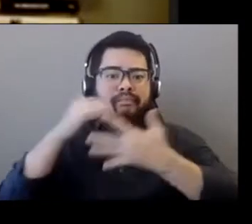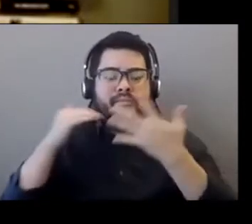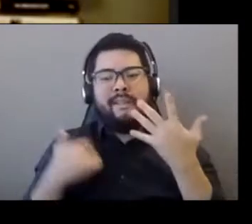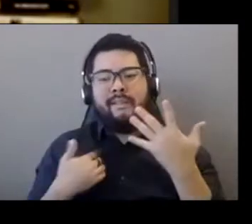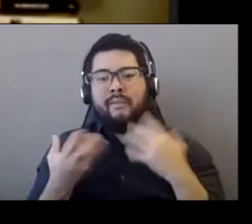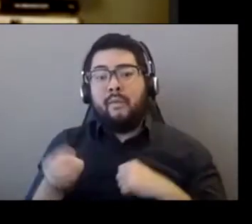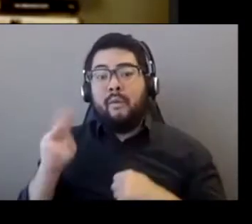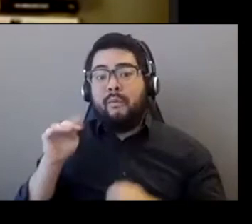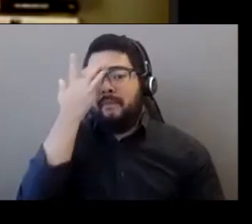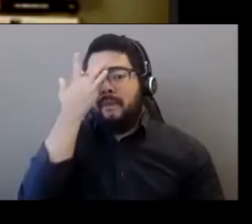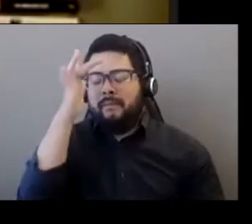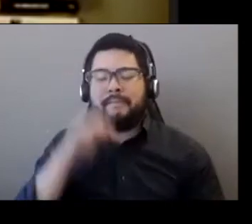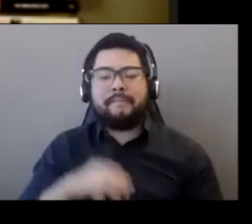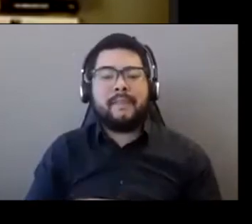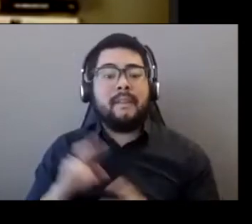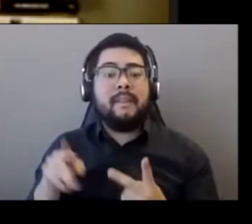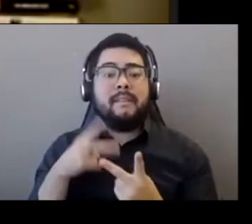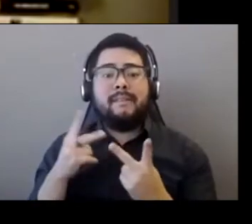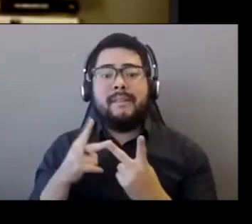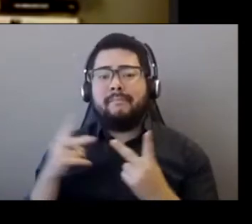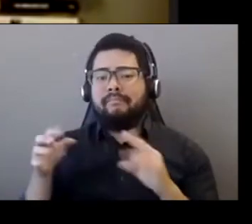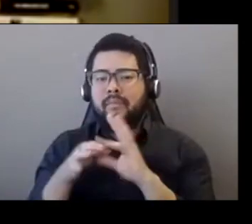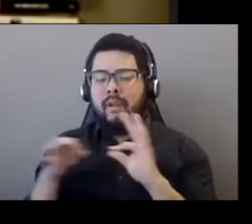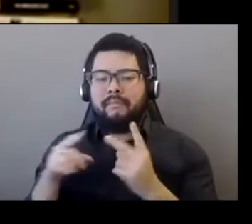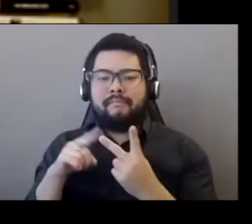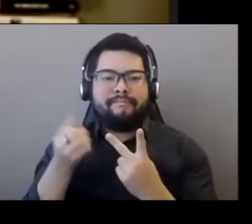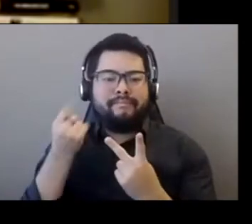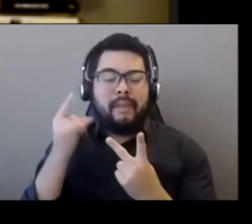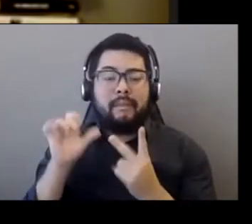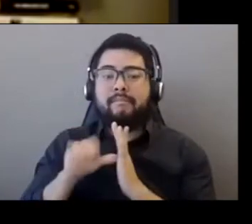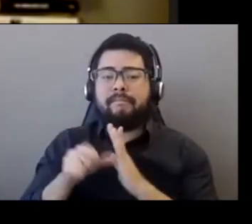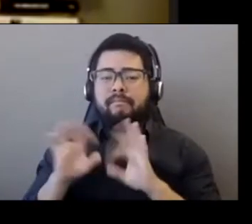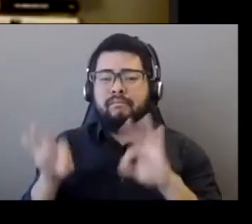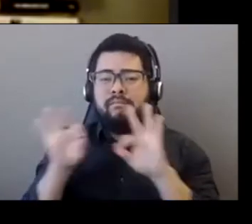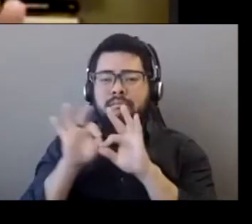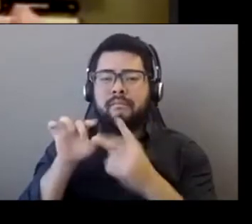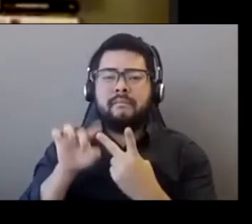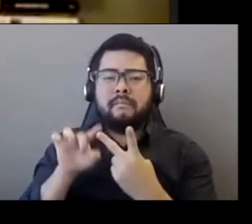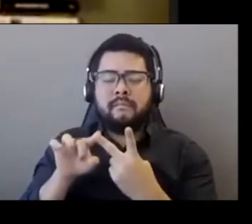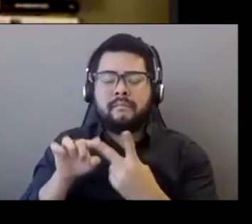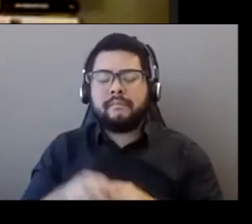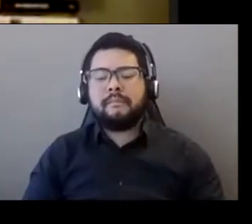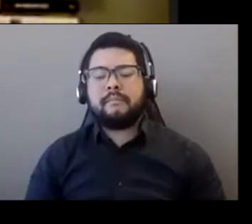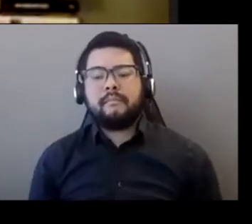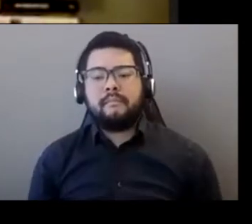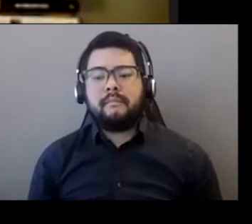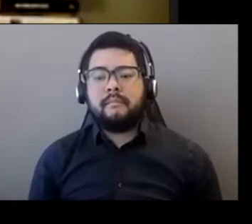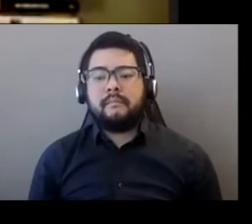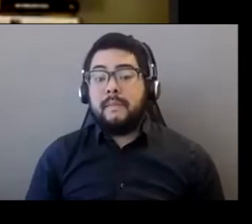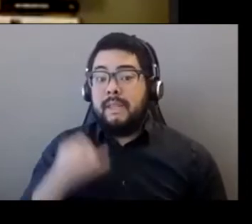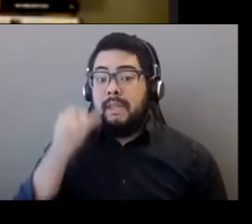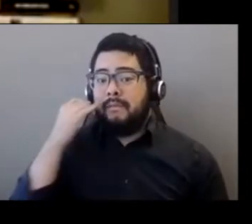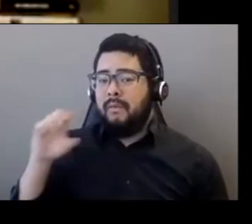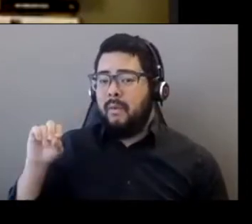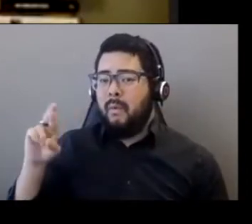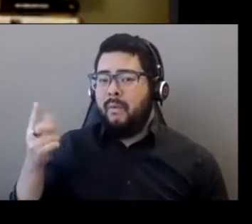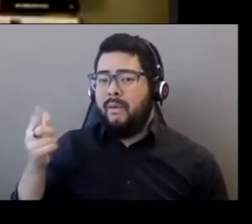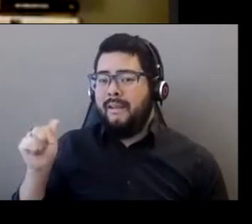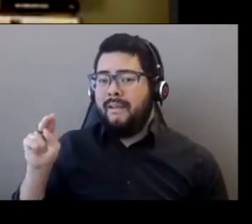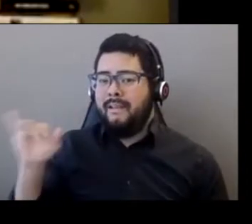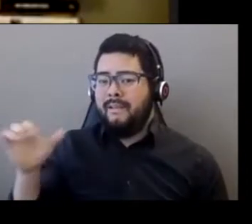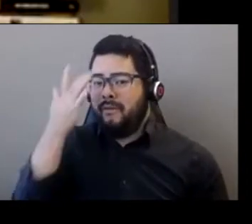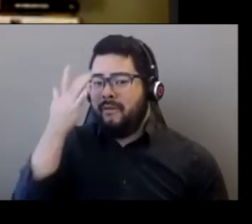says, secondly, he makes a very important point that whereas organic intellectuals are rooted in